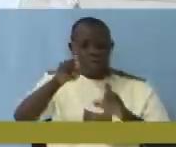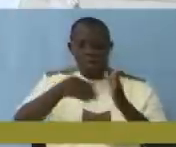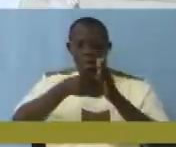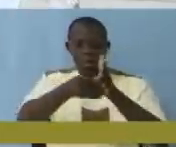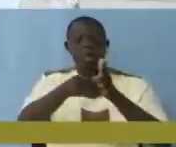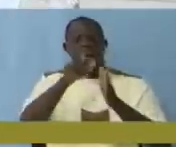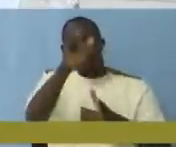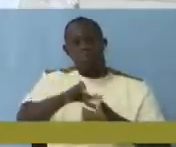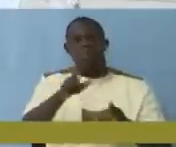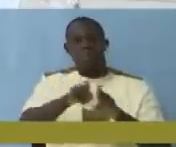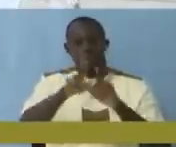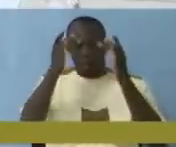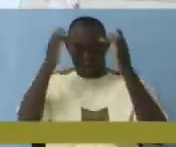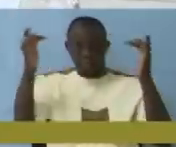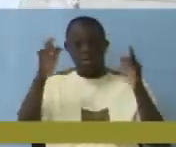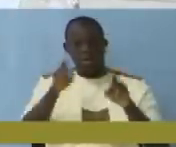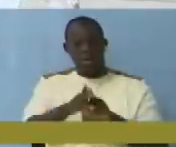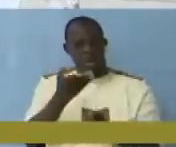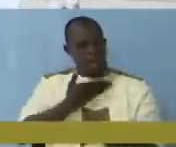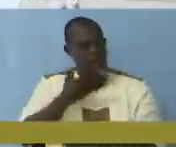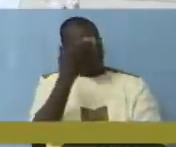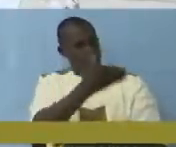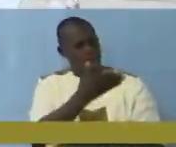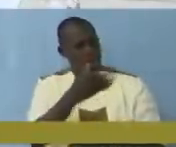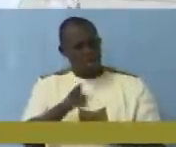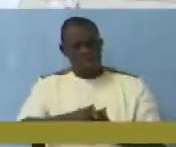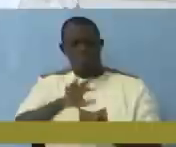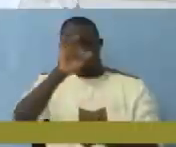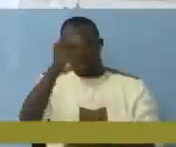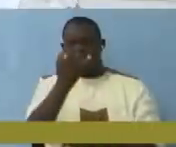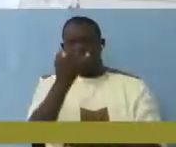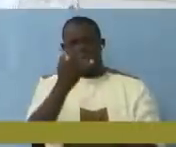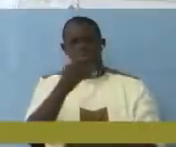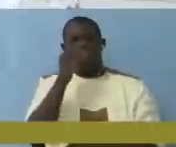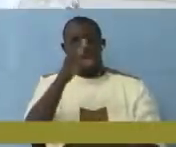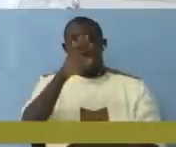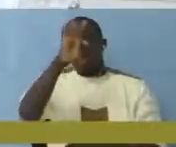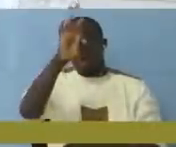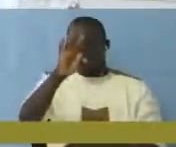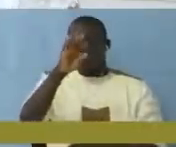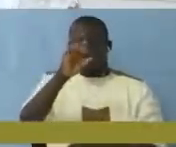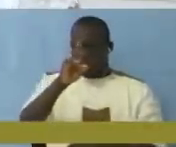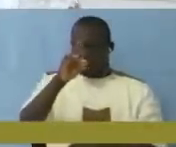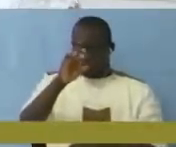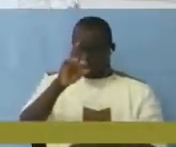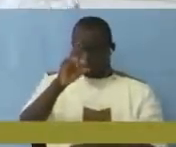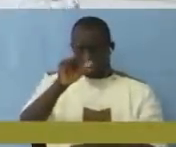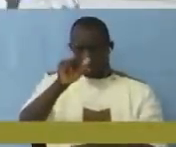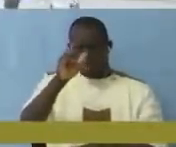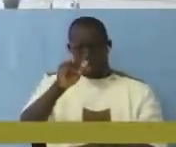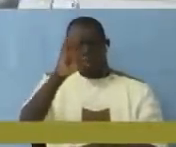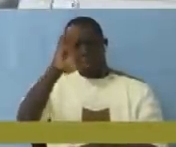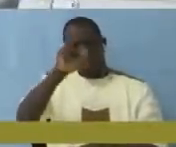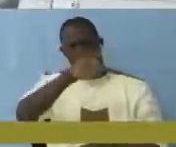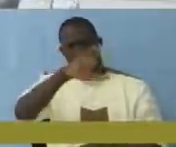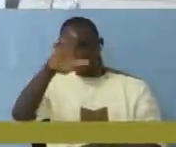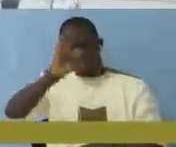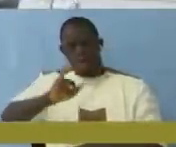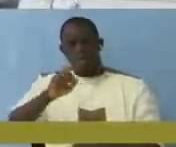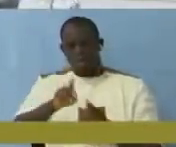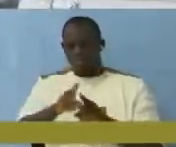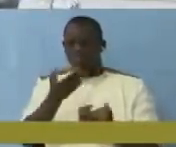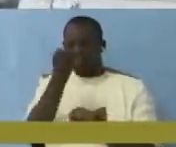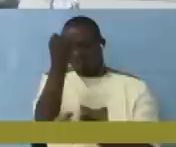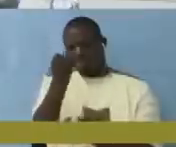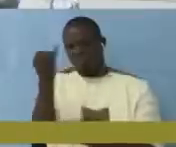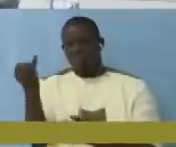Was there any? Yes, they said it was Fodebari. You see, here I say again, individual difference comes in. They may see him as an expert. I may